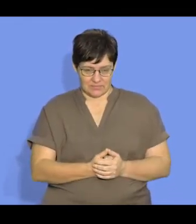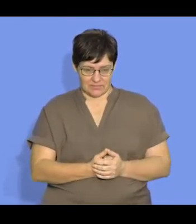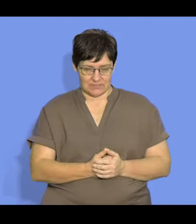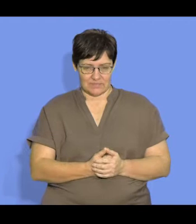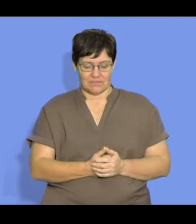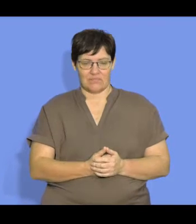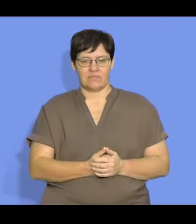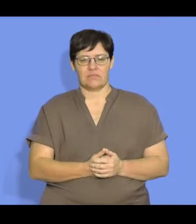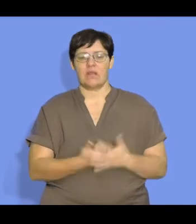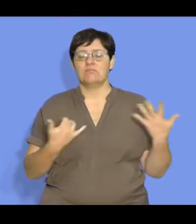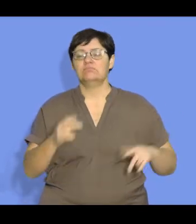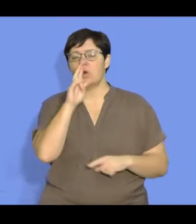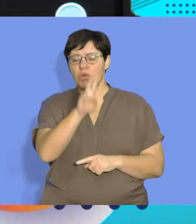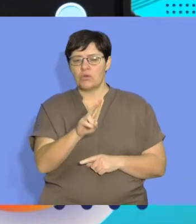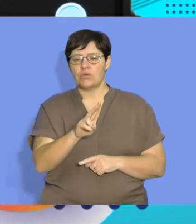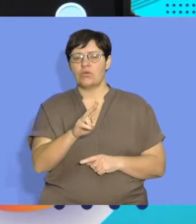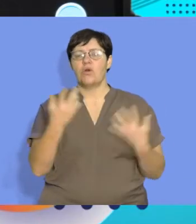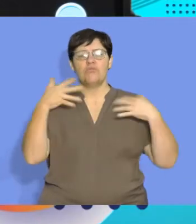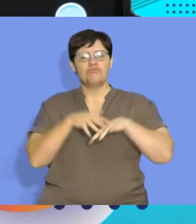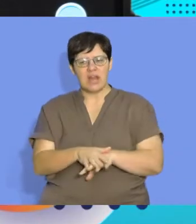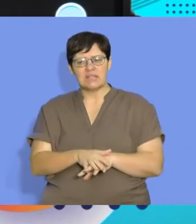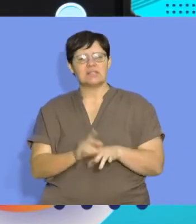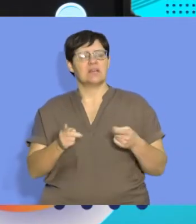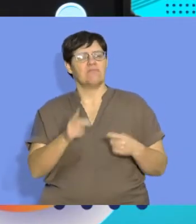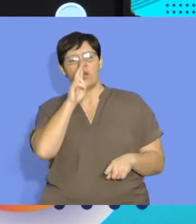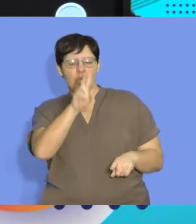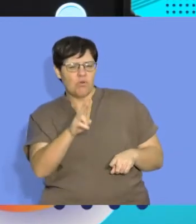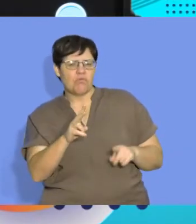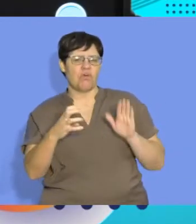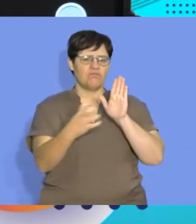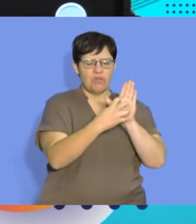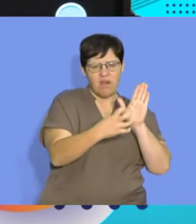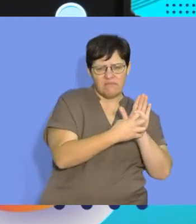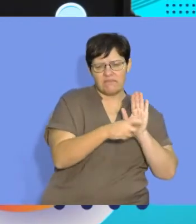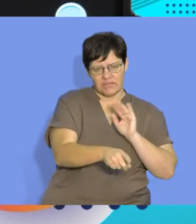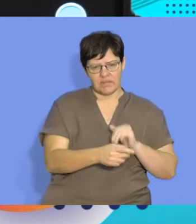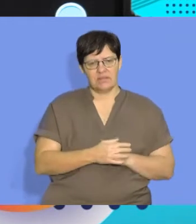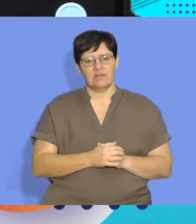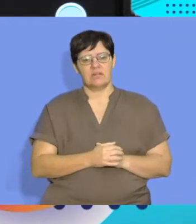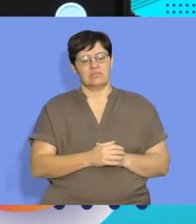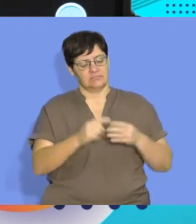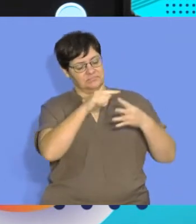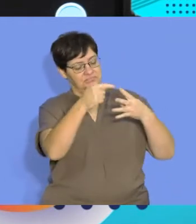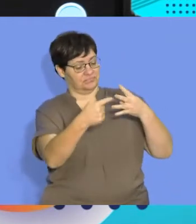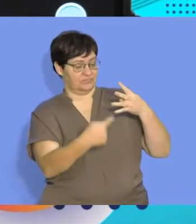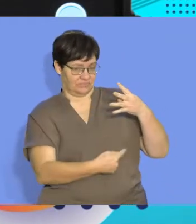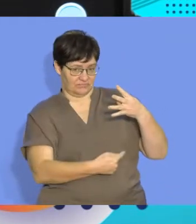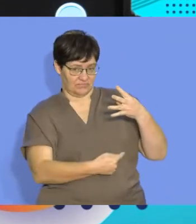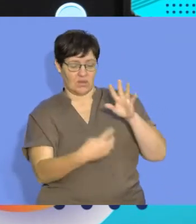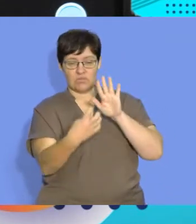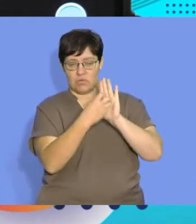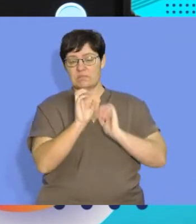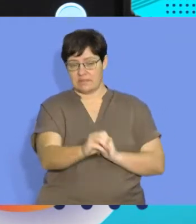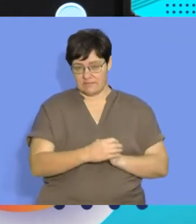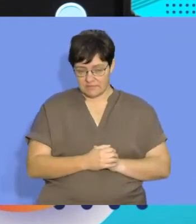graphs for the entire lesson today. Now when we look at rates of reactions and we look at the graphs that we will look at here,